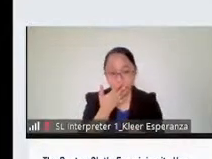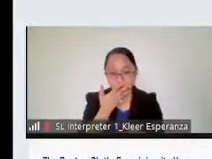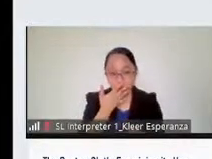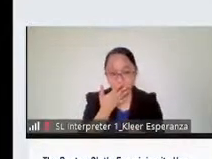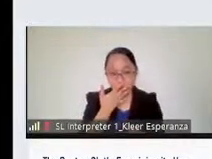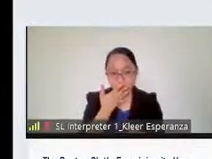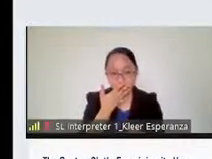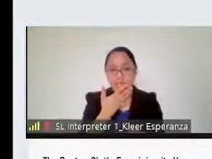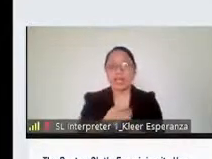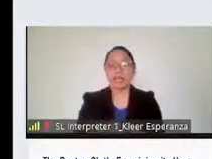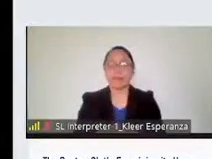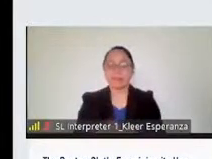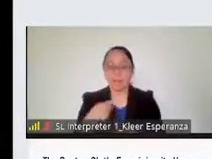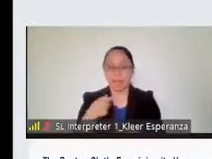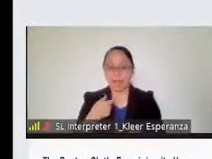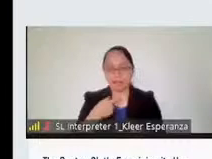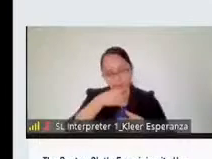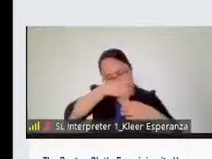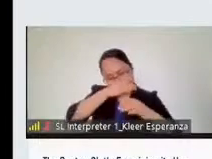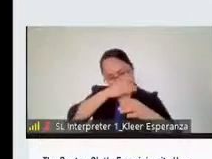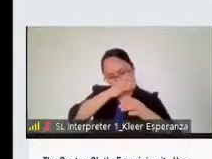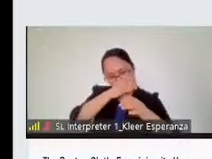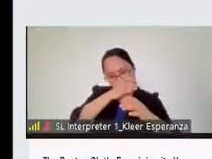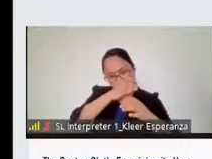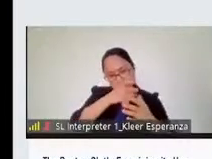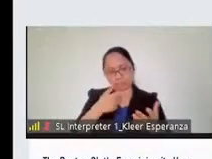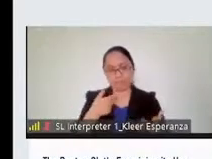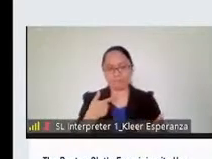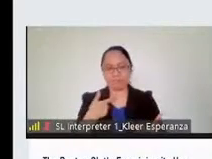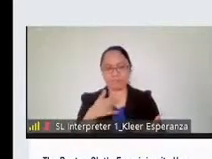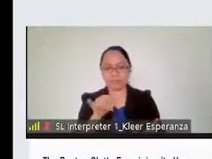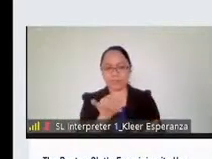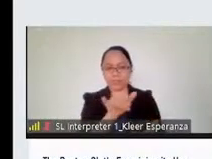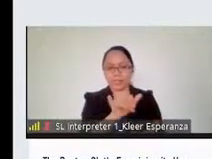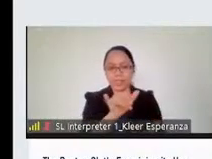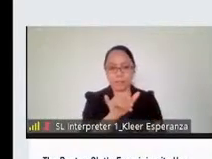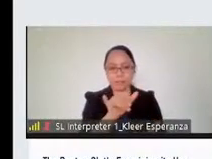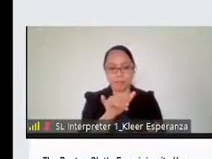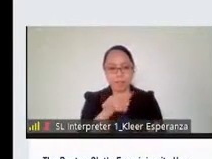using dynalite or digital microscopy at 50 times magnification.